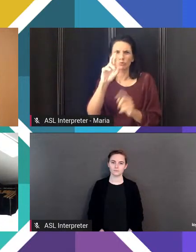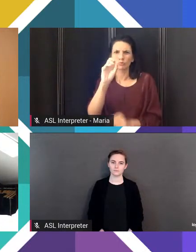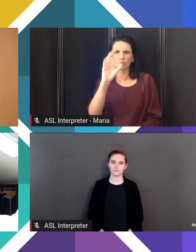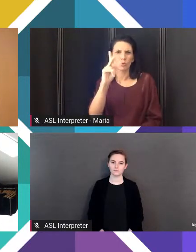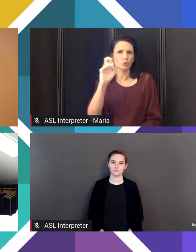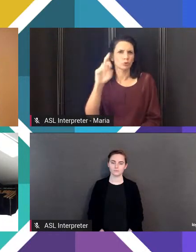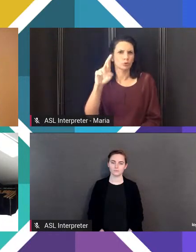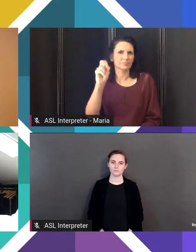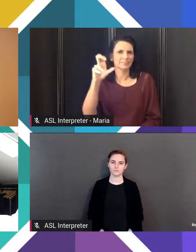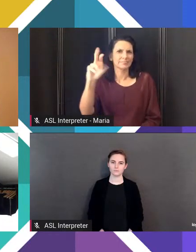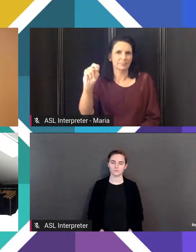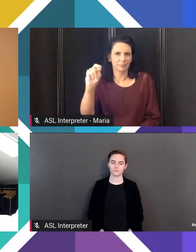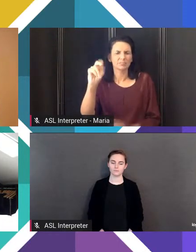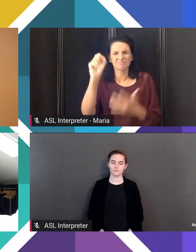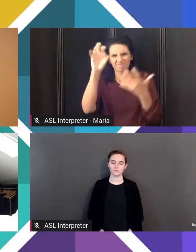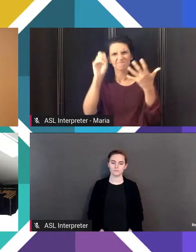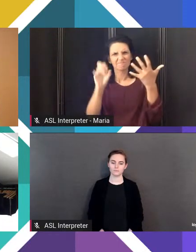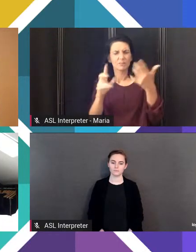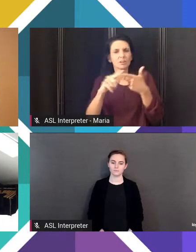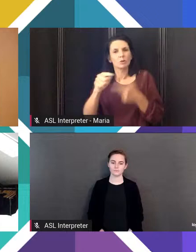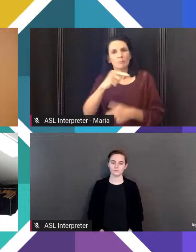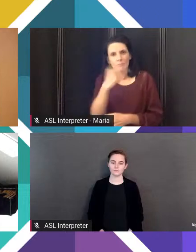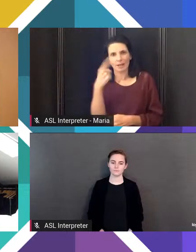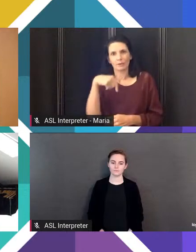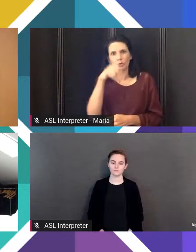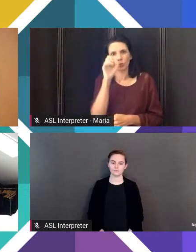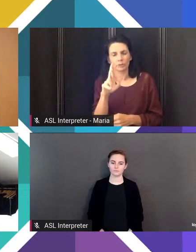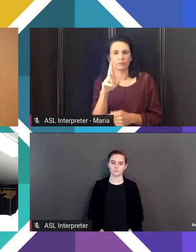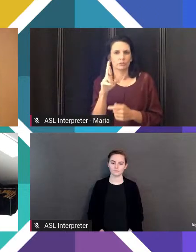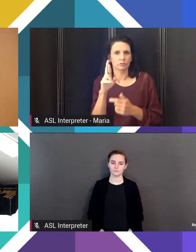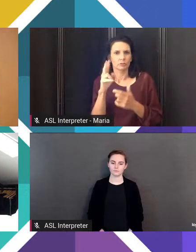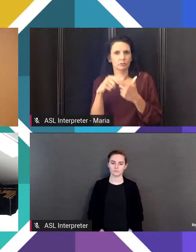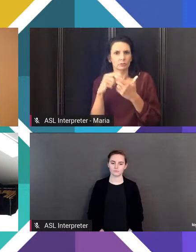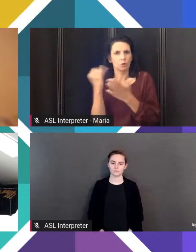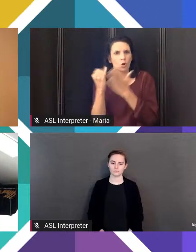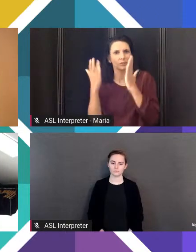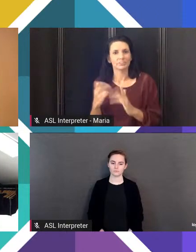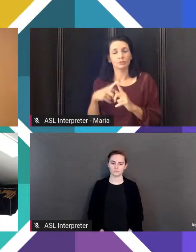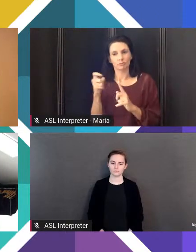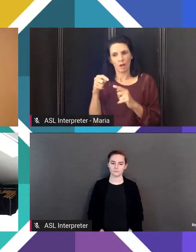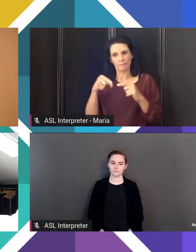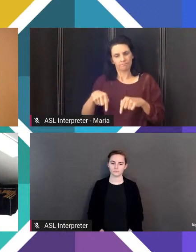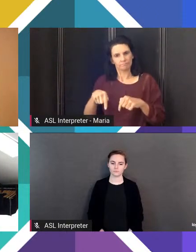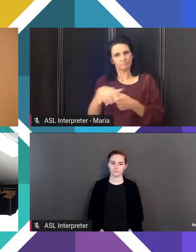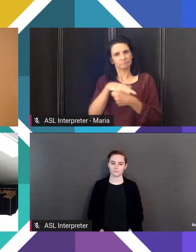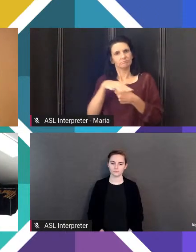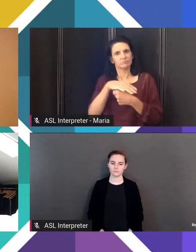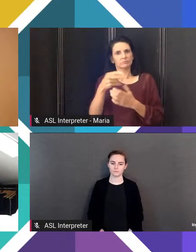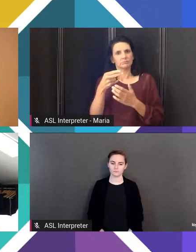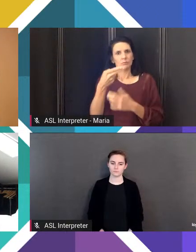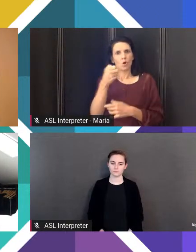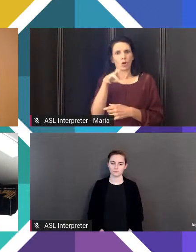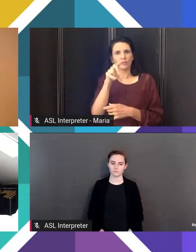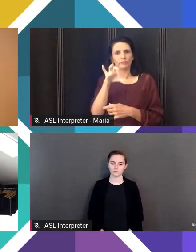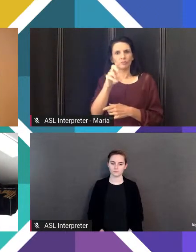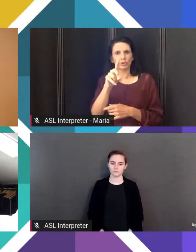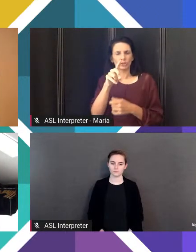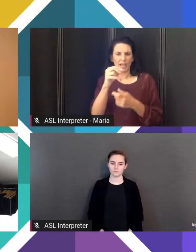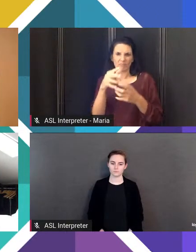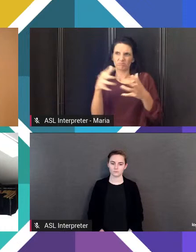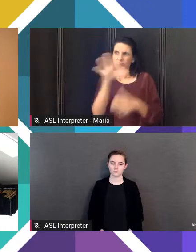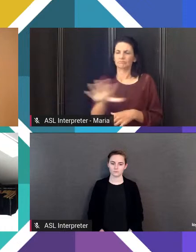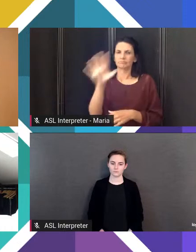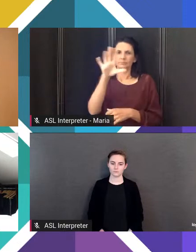incredible Black queer artists from Connecticut, Greater Hartford in Connecticut. And so I was gonna say,